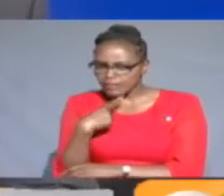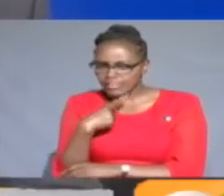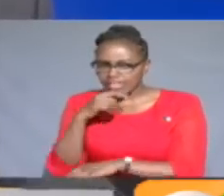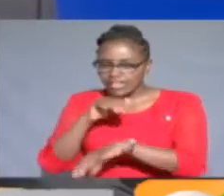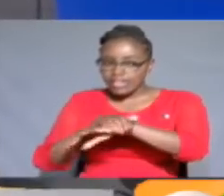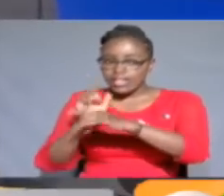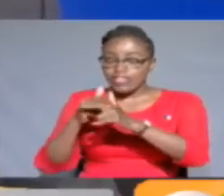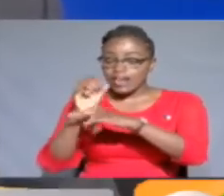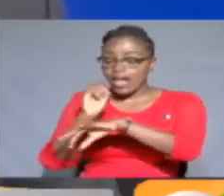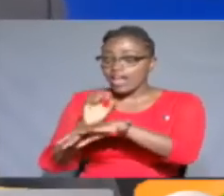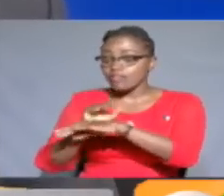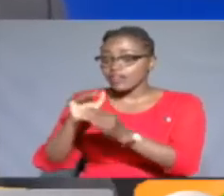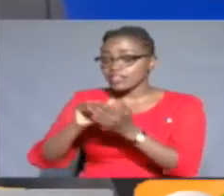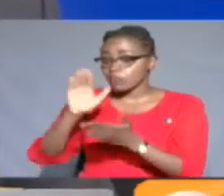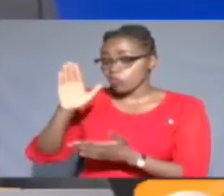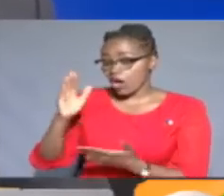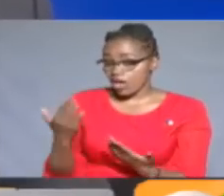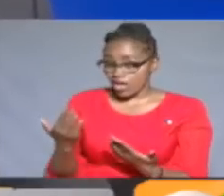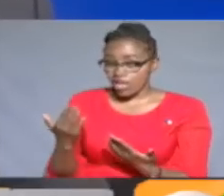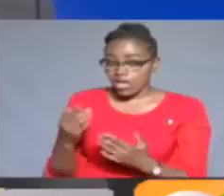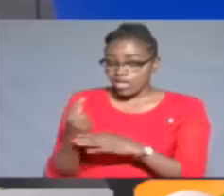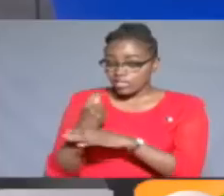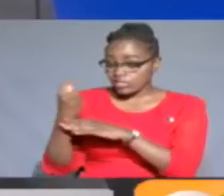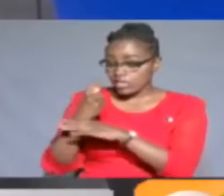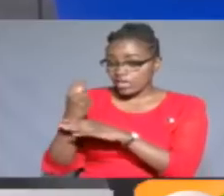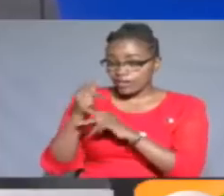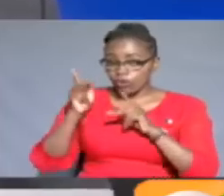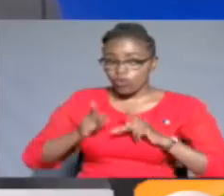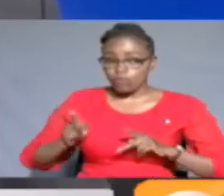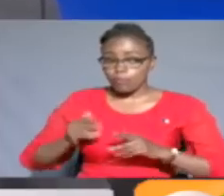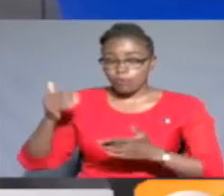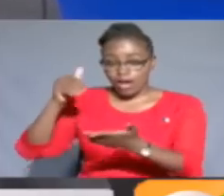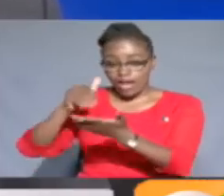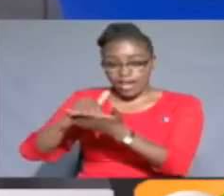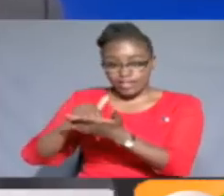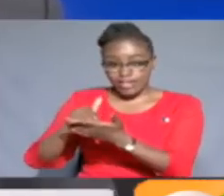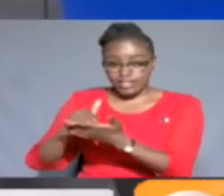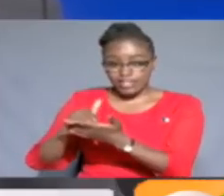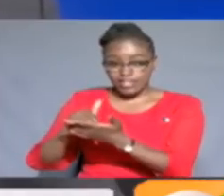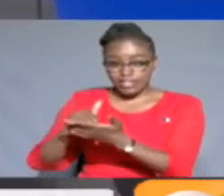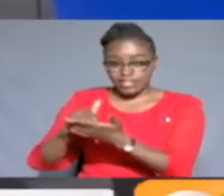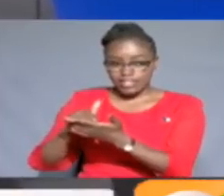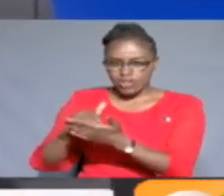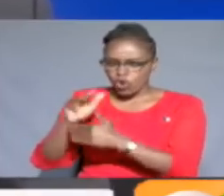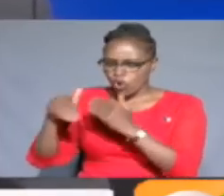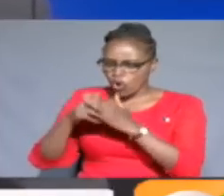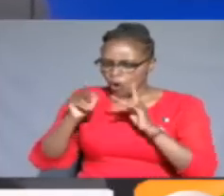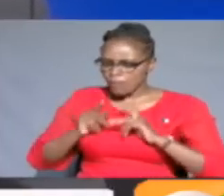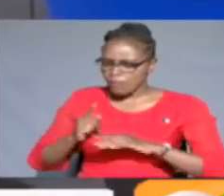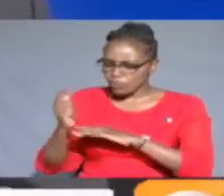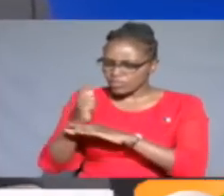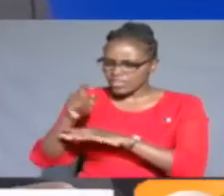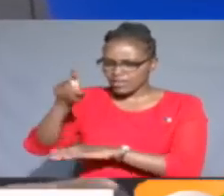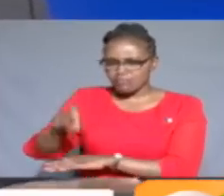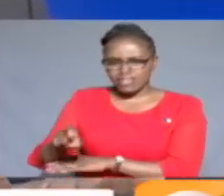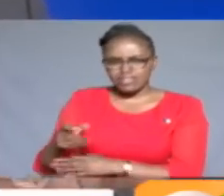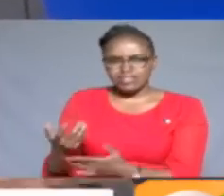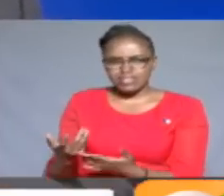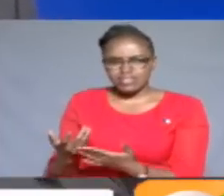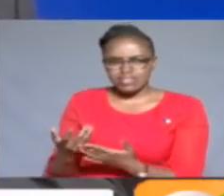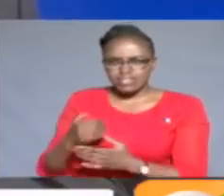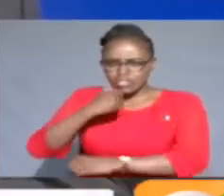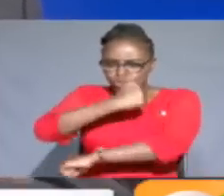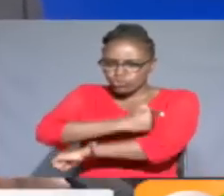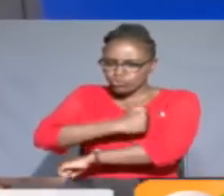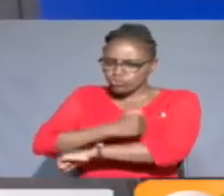even advise further. And the training of people, again, all people must be trained.